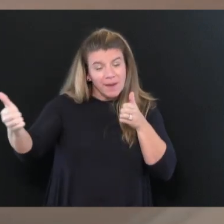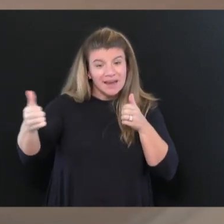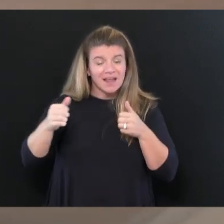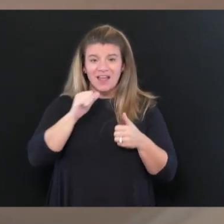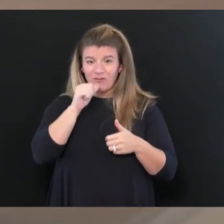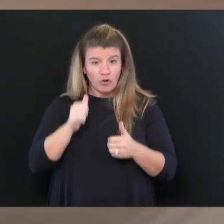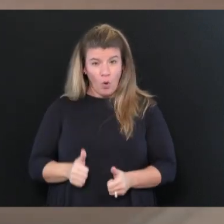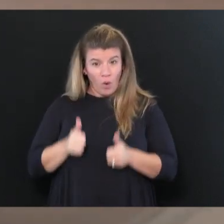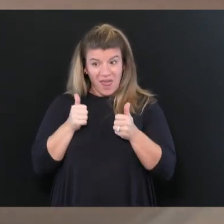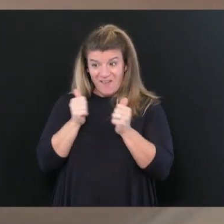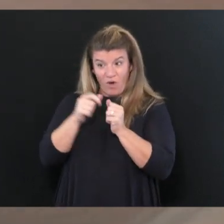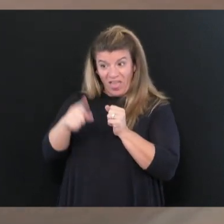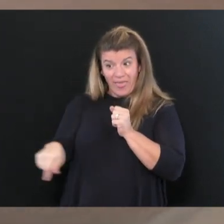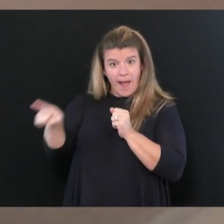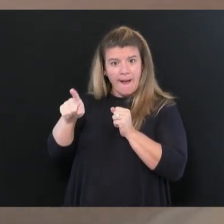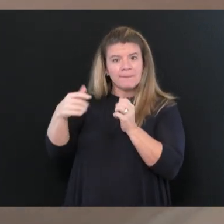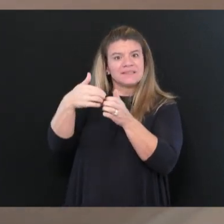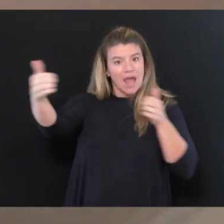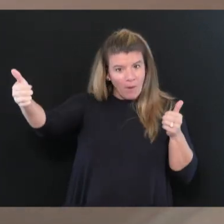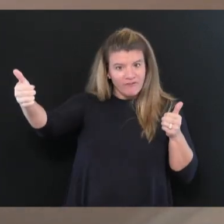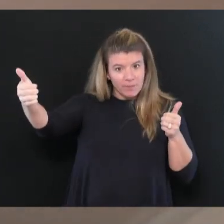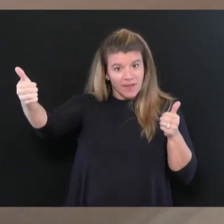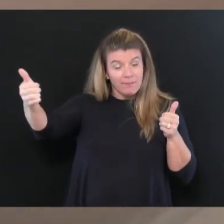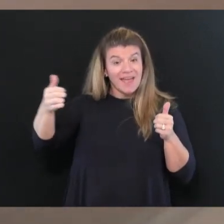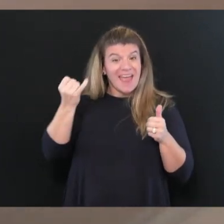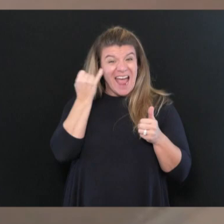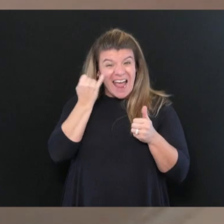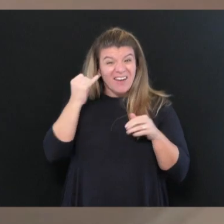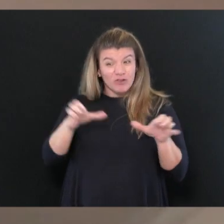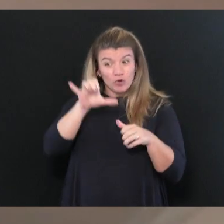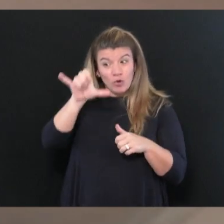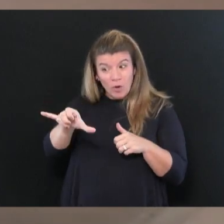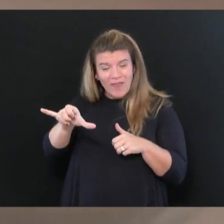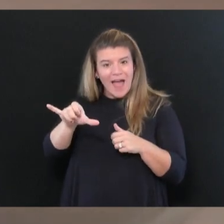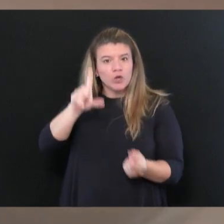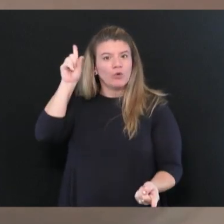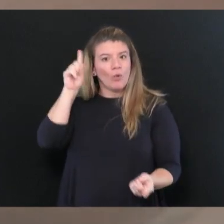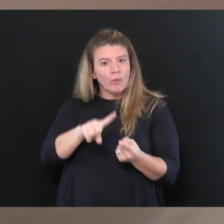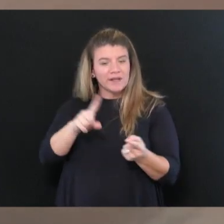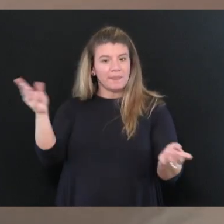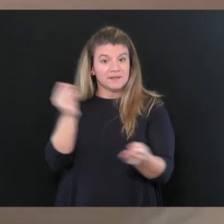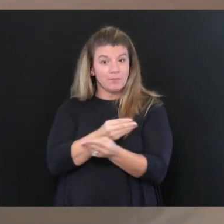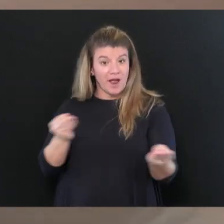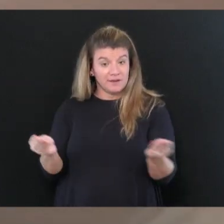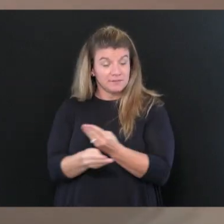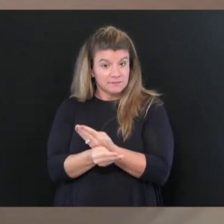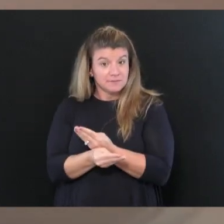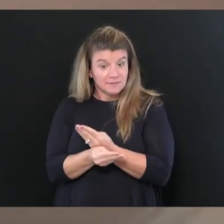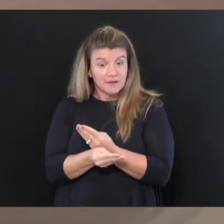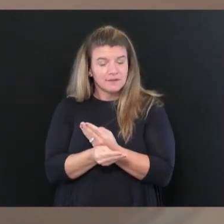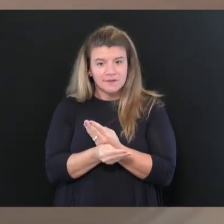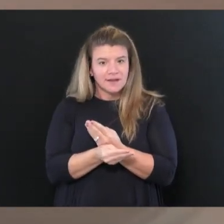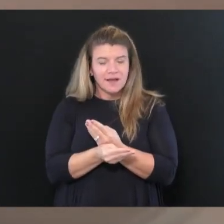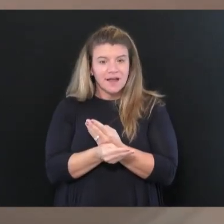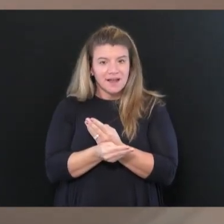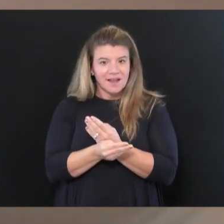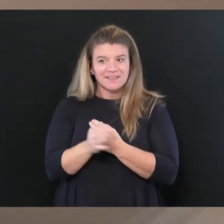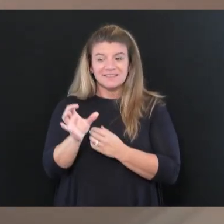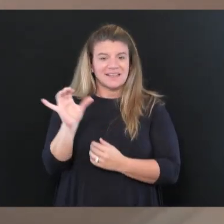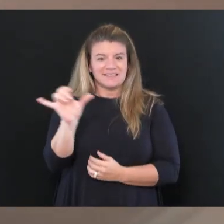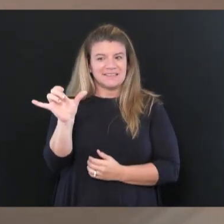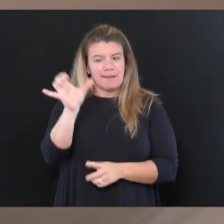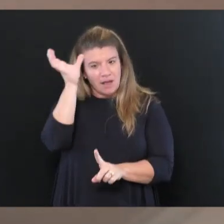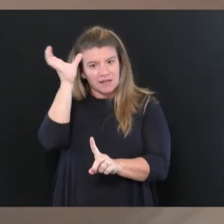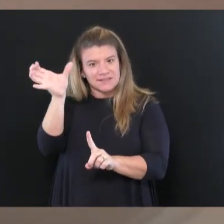with all the time, we will be able to reduce the risk of COVID spread like we will when we have a vaccine. And